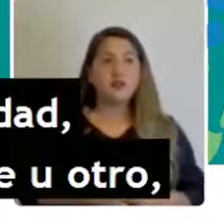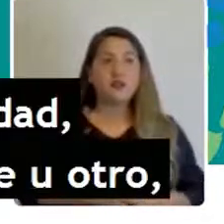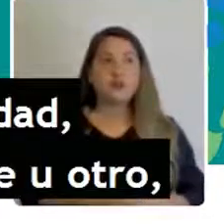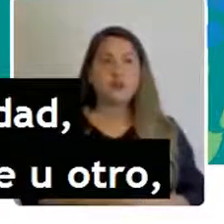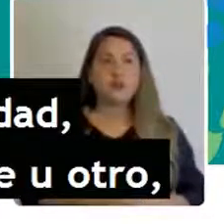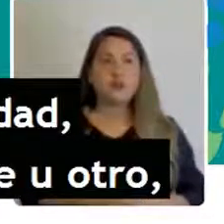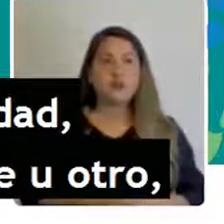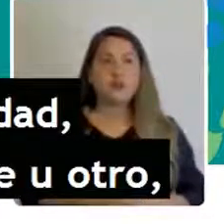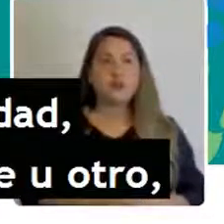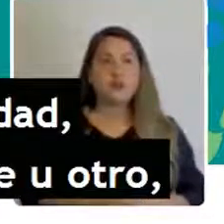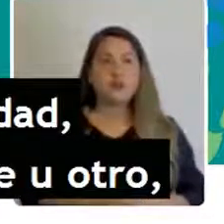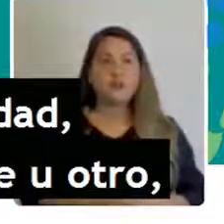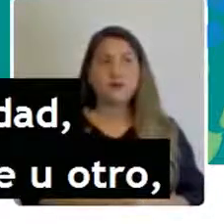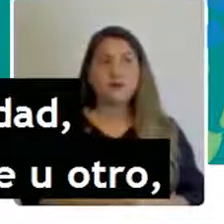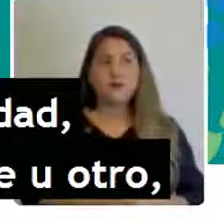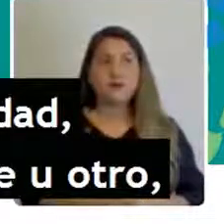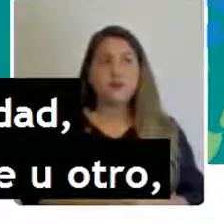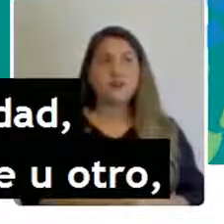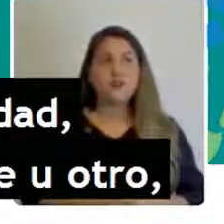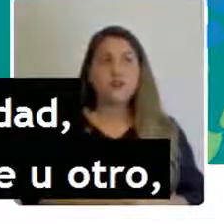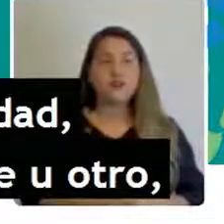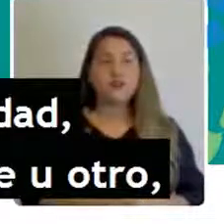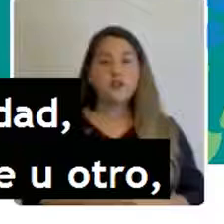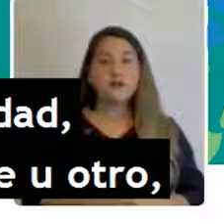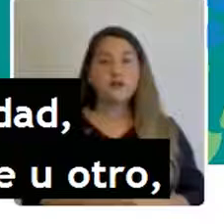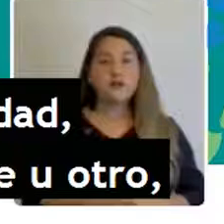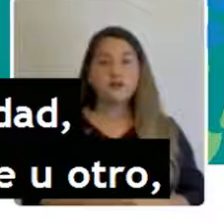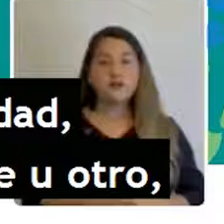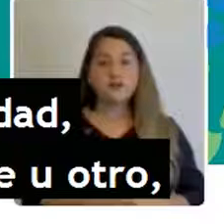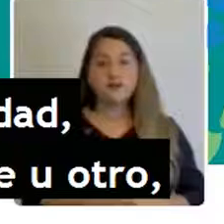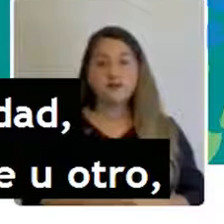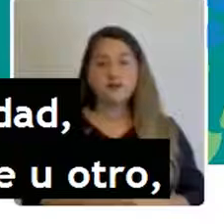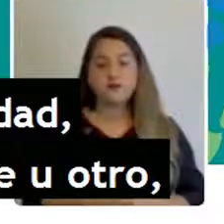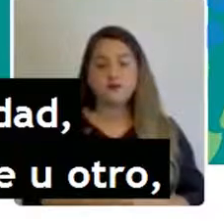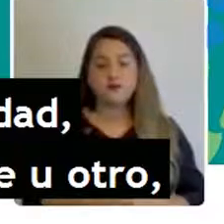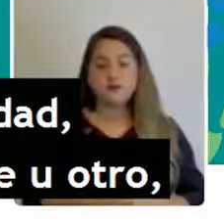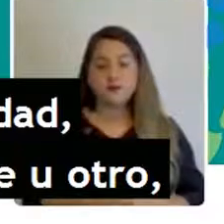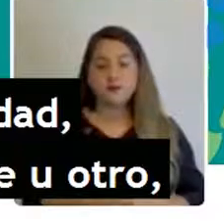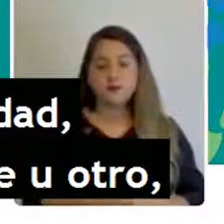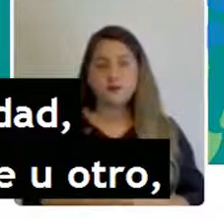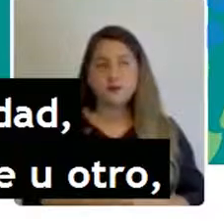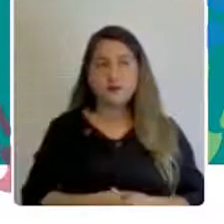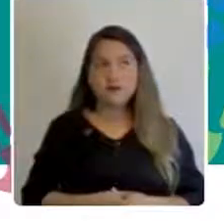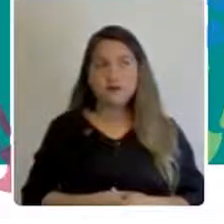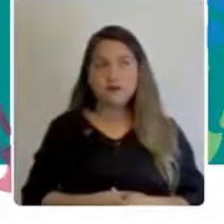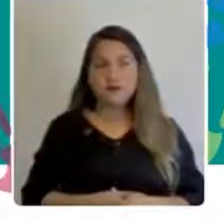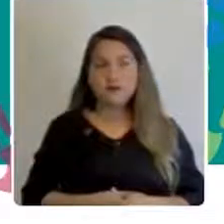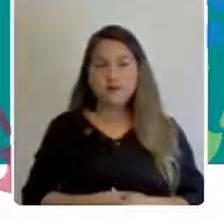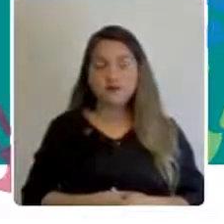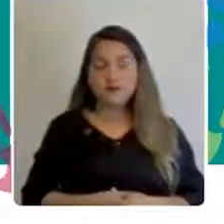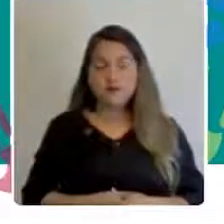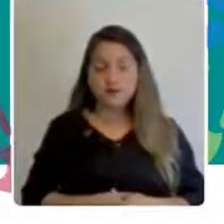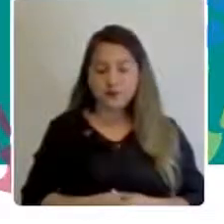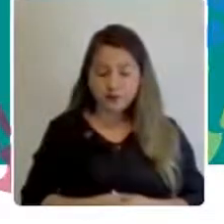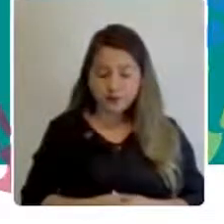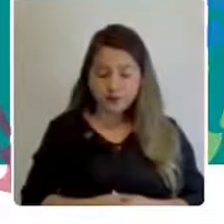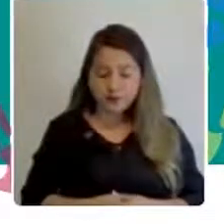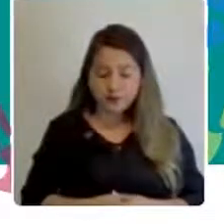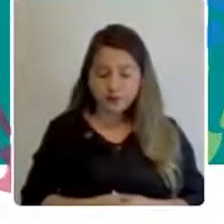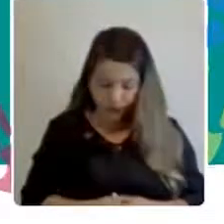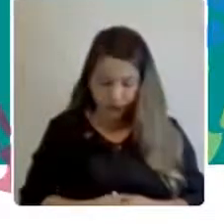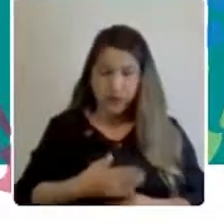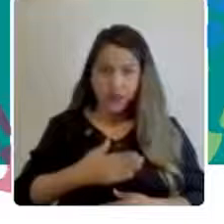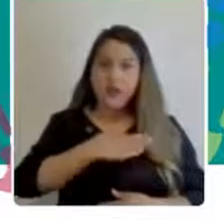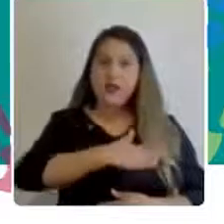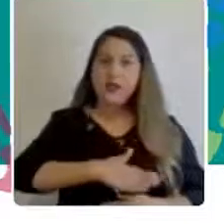there's a product coming for my disease. And I want to make sure my child or my spouse or others have access to that drug, and we're